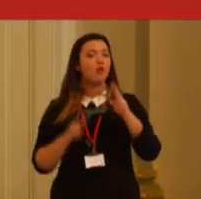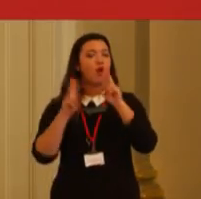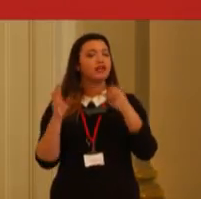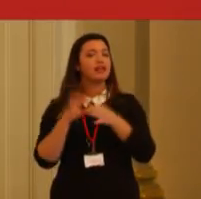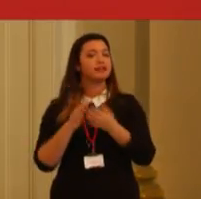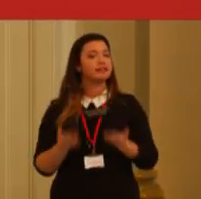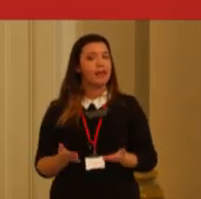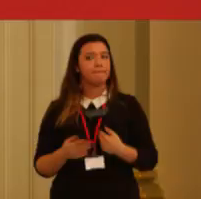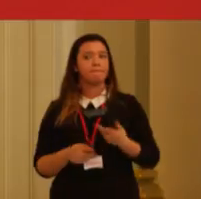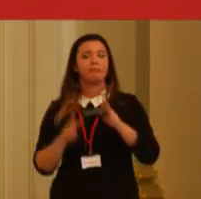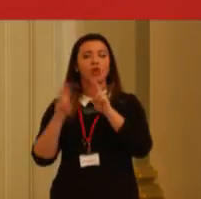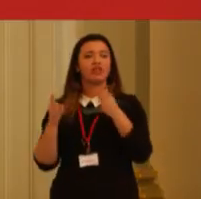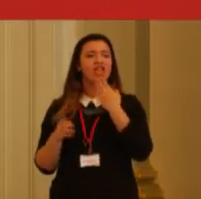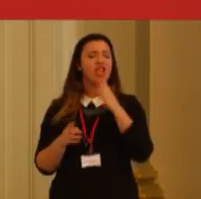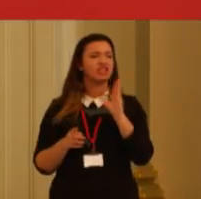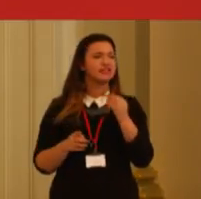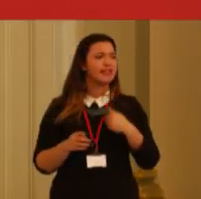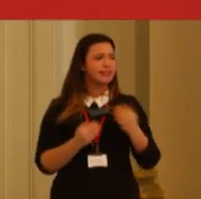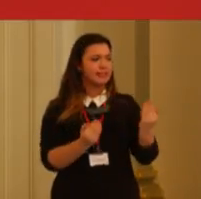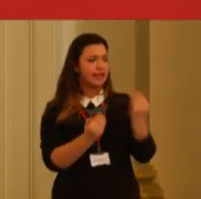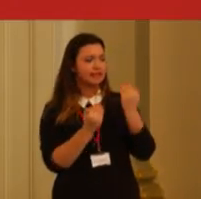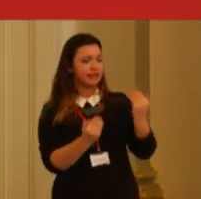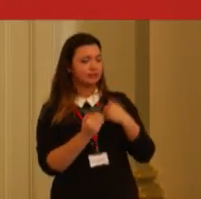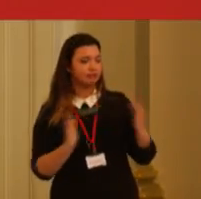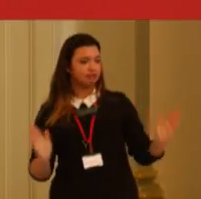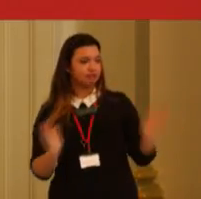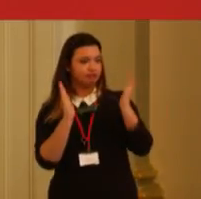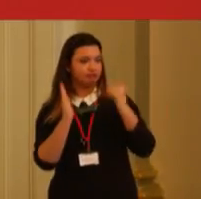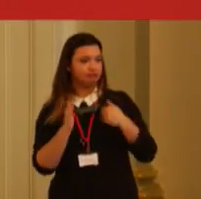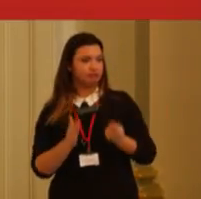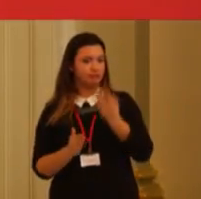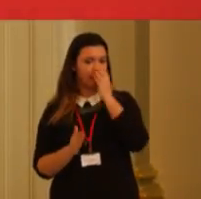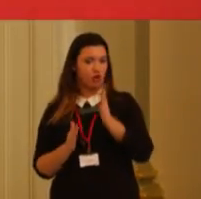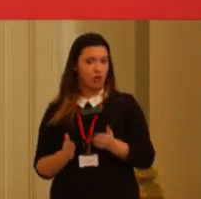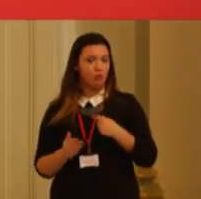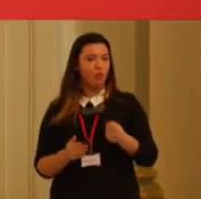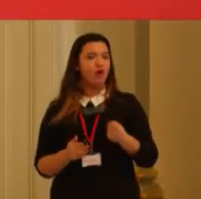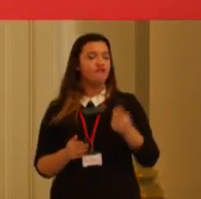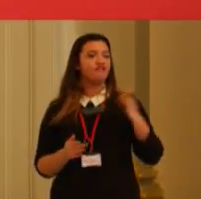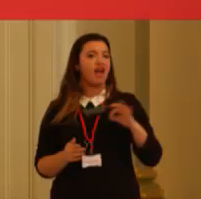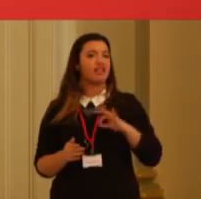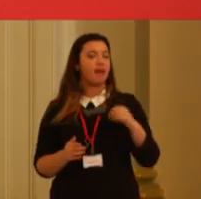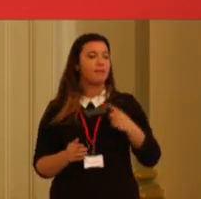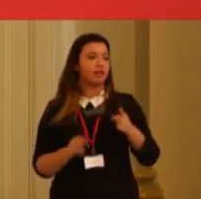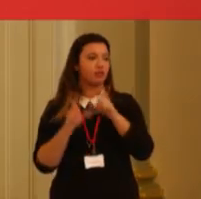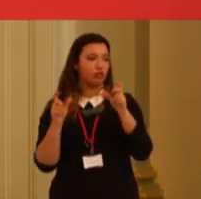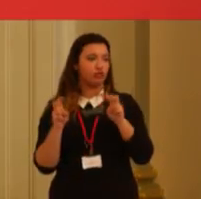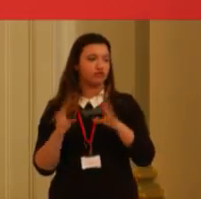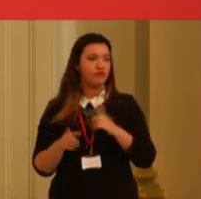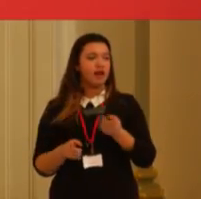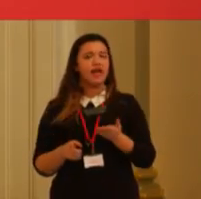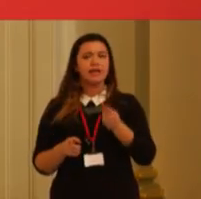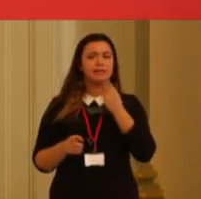So this has actually links with a couple of things, like support mechanisms, to be confronted with the support